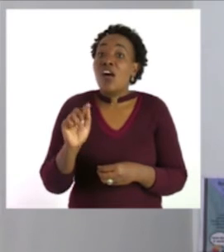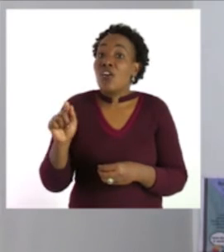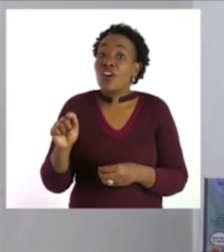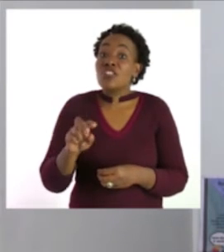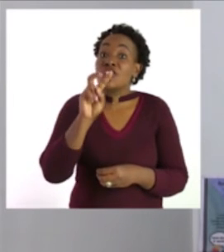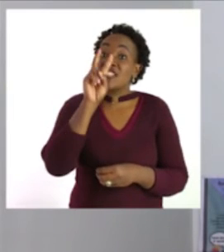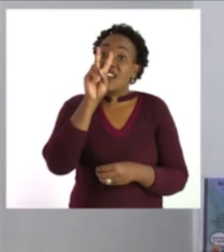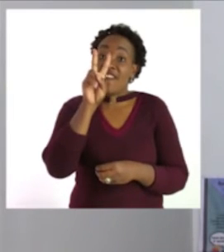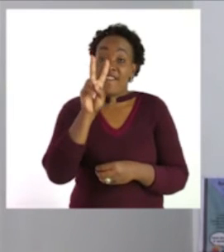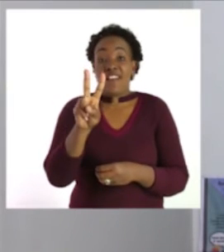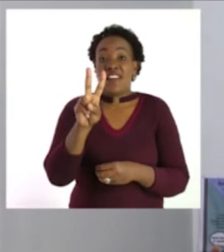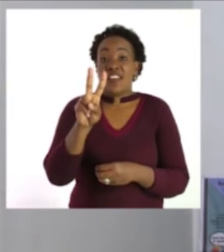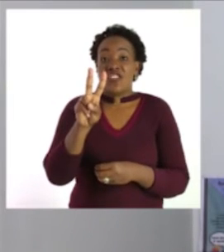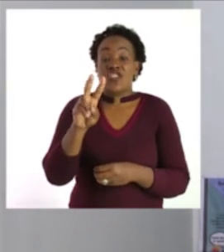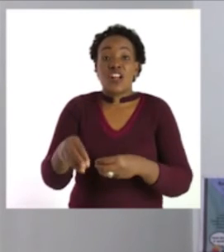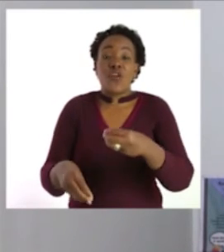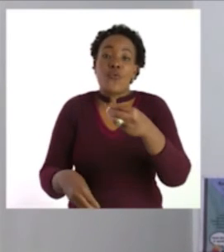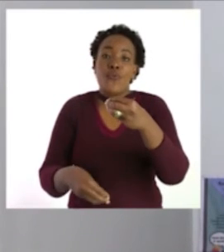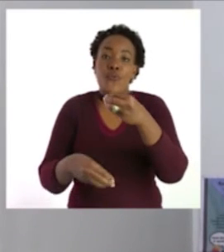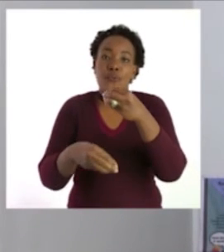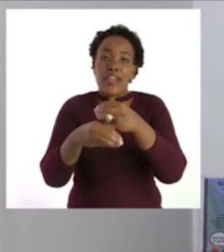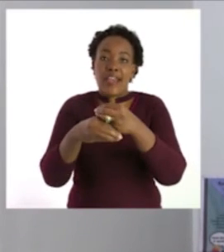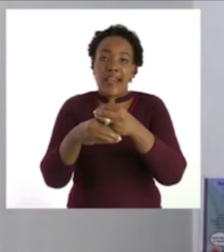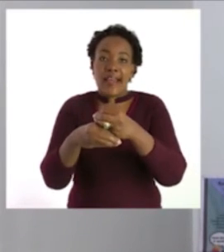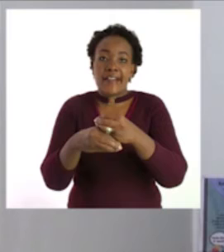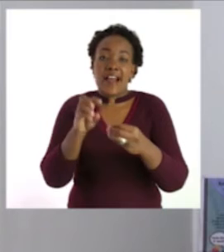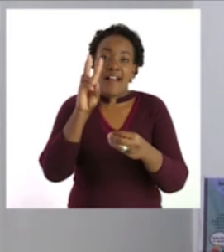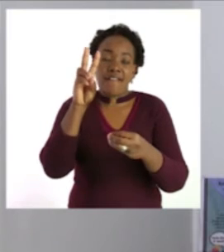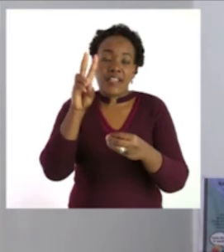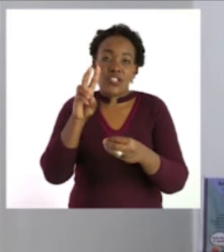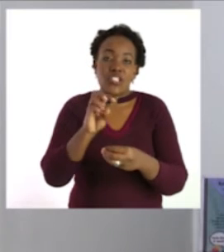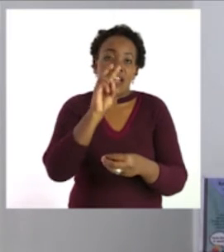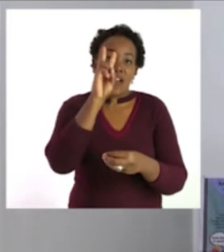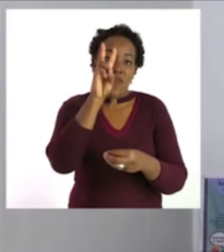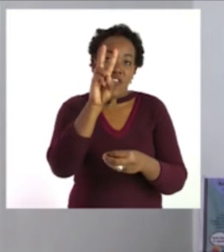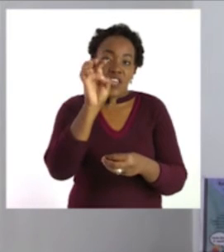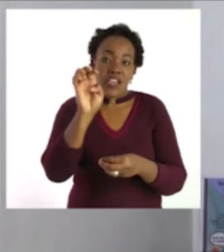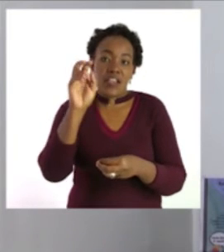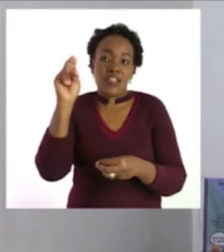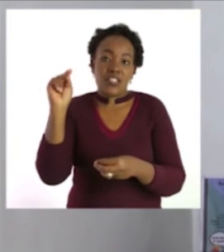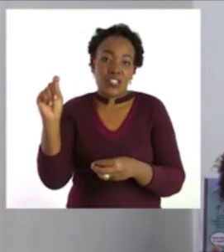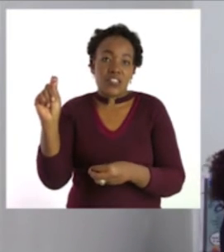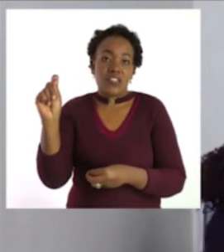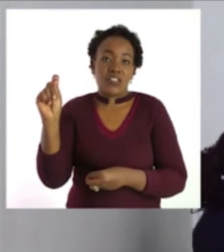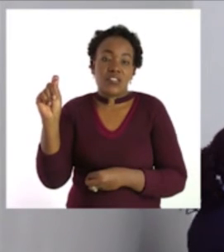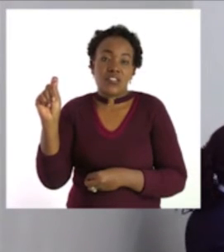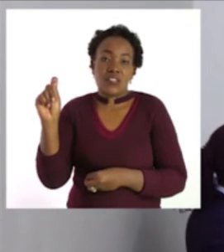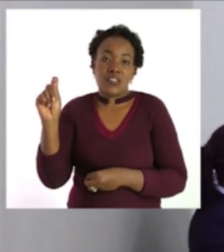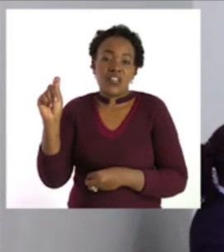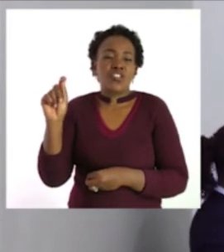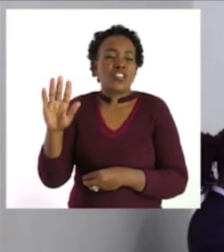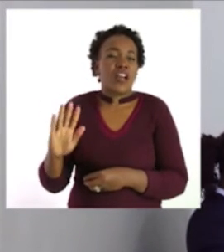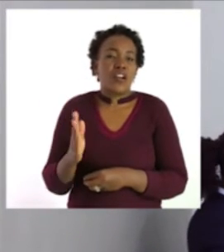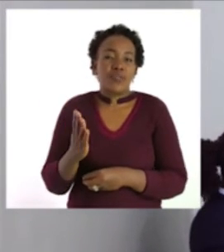V to make it a vet. The word vet. So this is what I want you